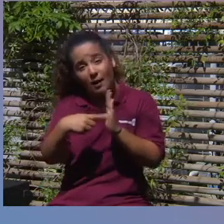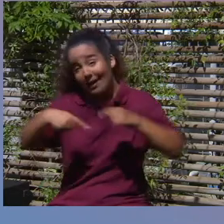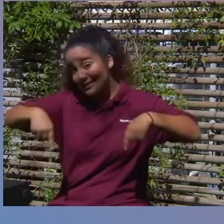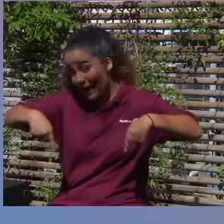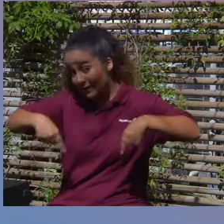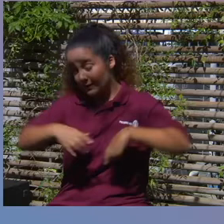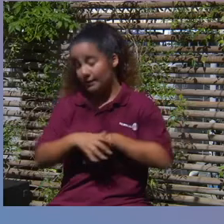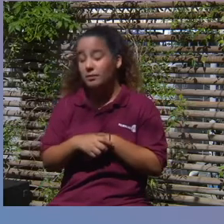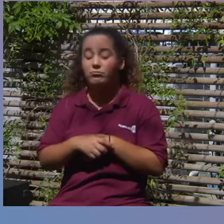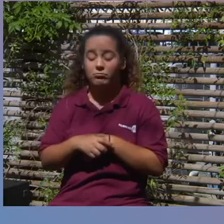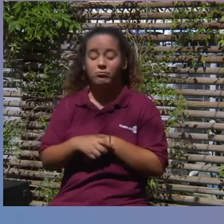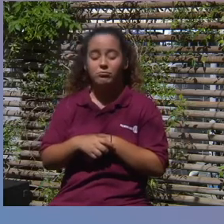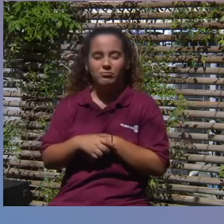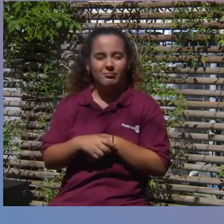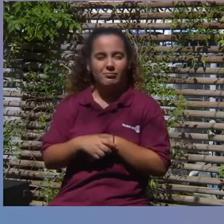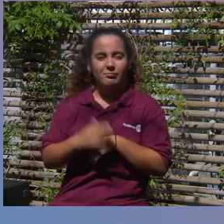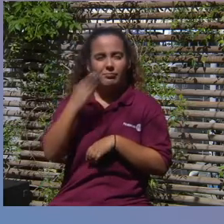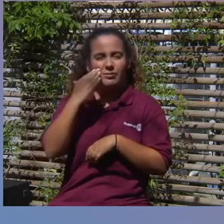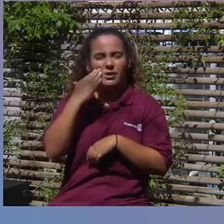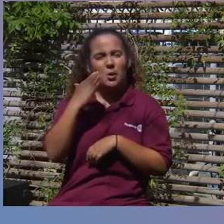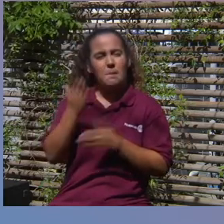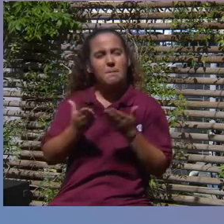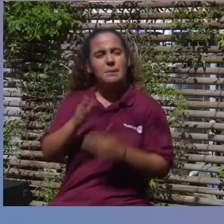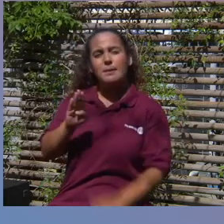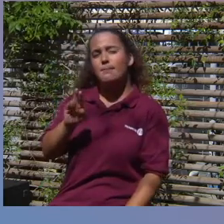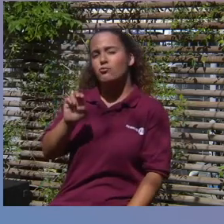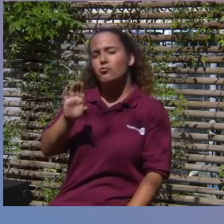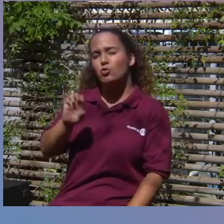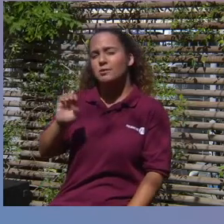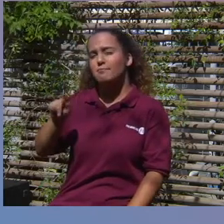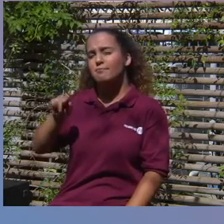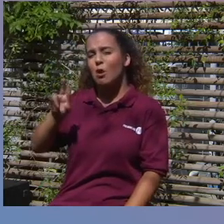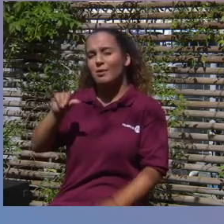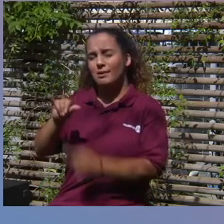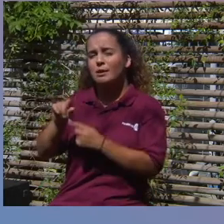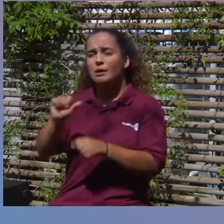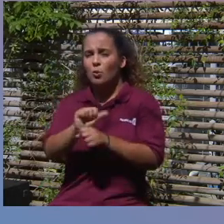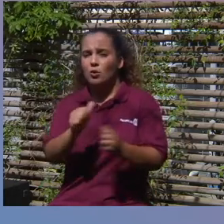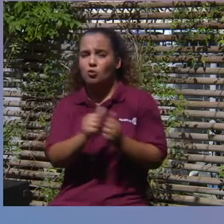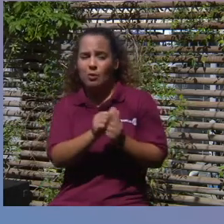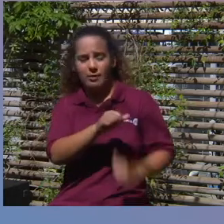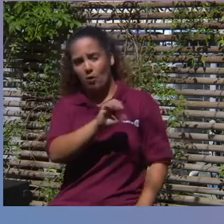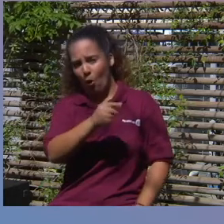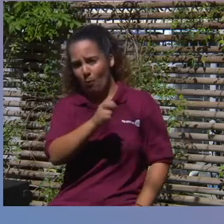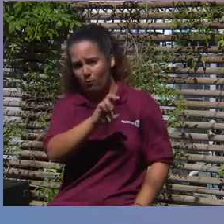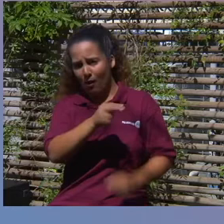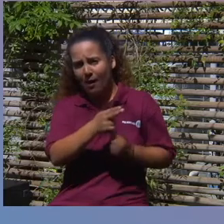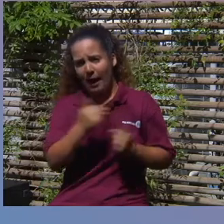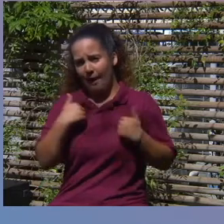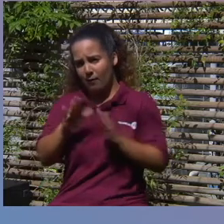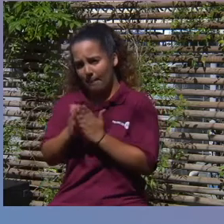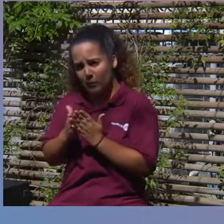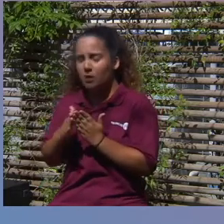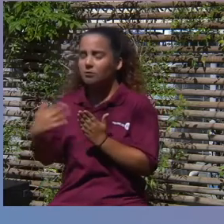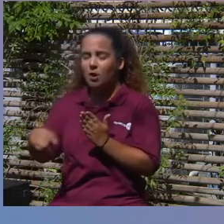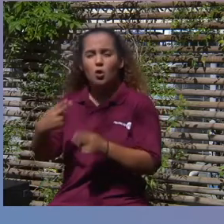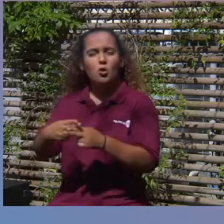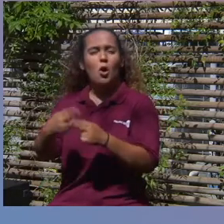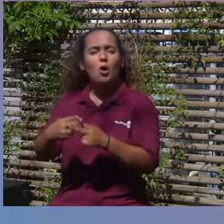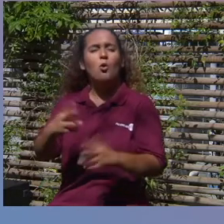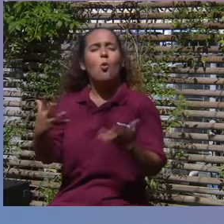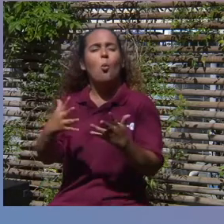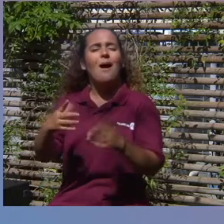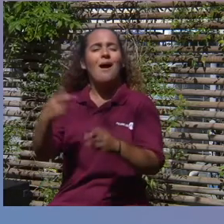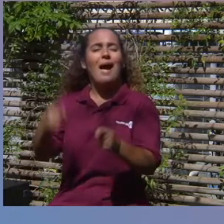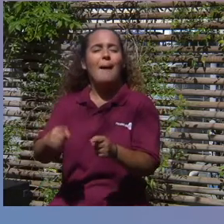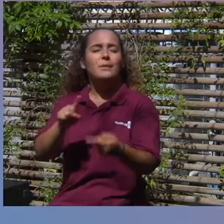some folks will talk about anxiety. Many, I think about Dr. Bruce Perry's work. He has a really great book with Oprah called What Happened to You, which is a really powerful book I recommend everyone to read.